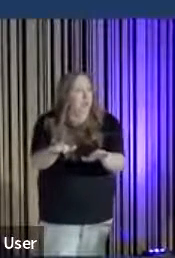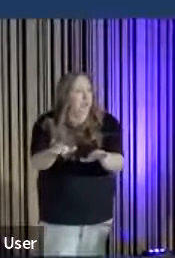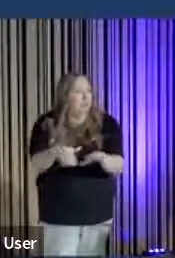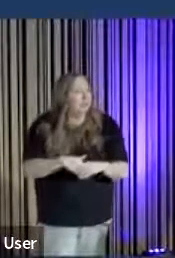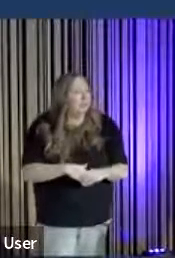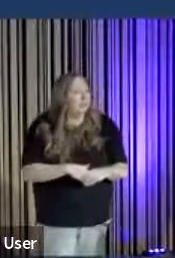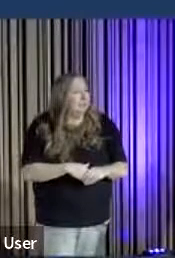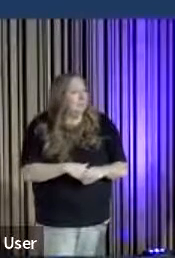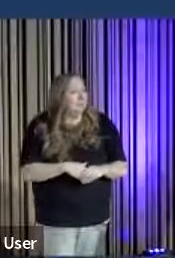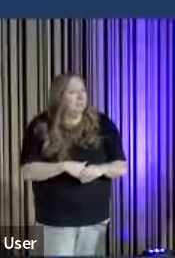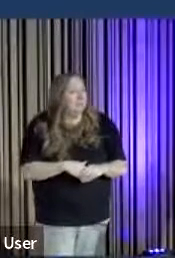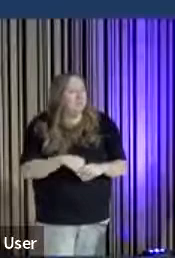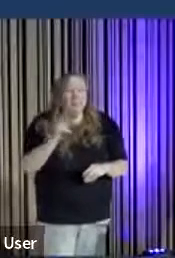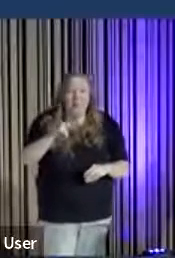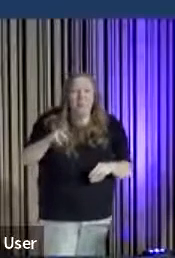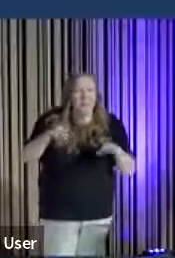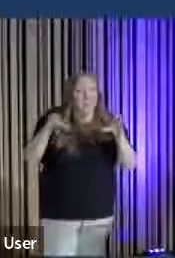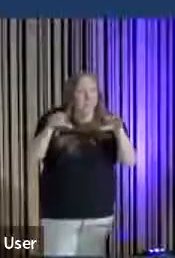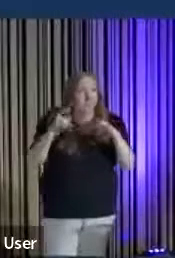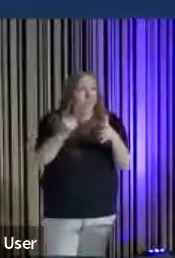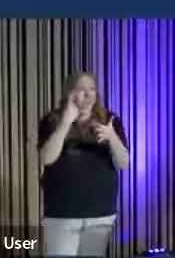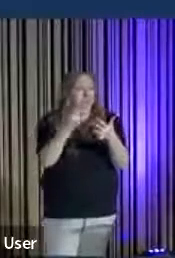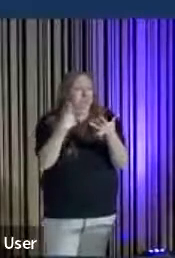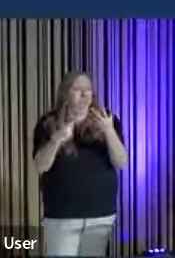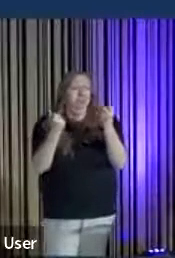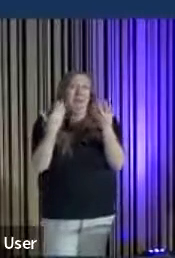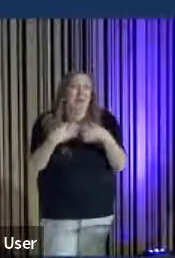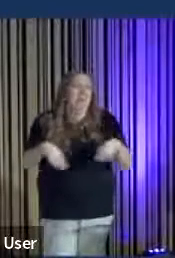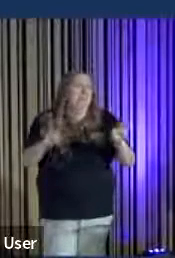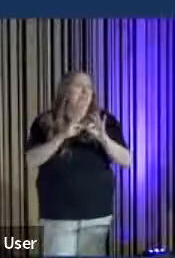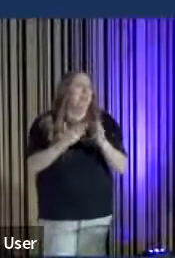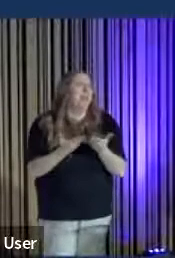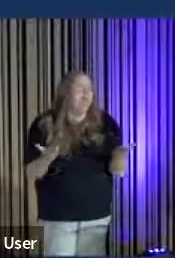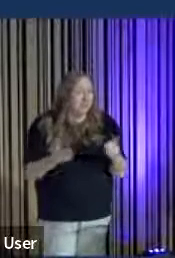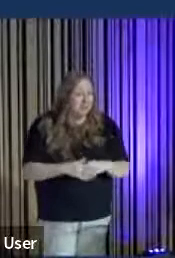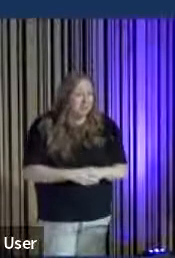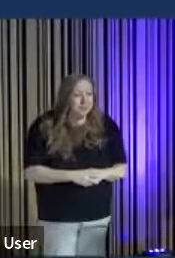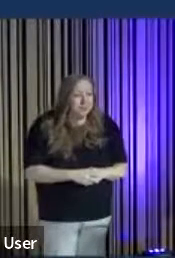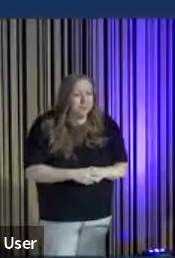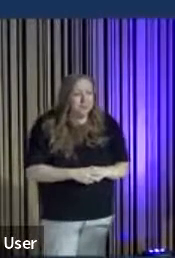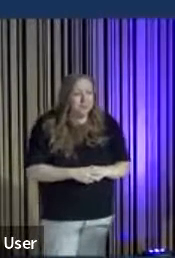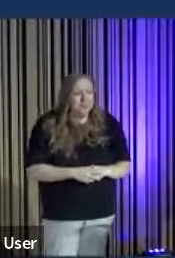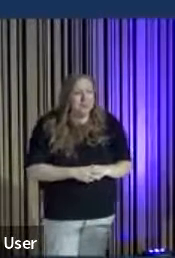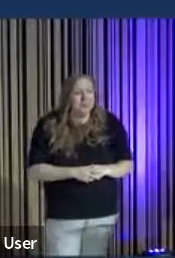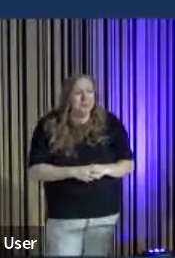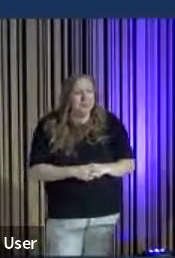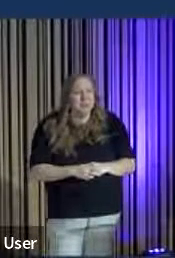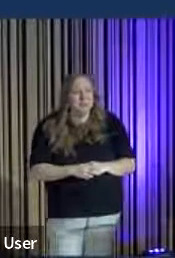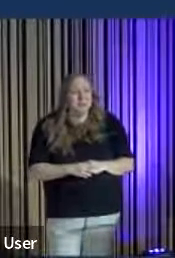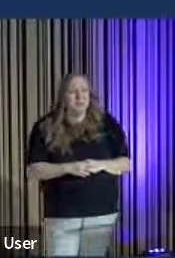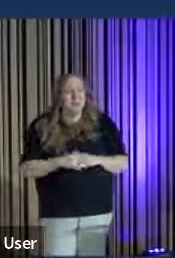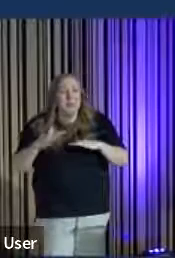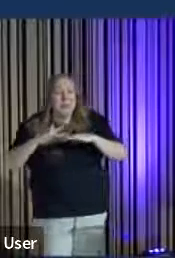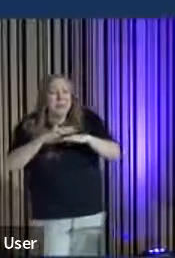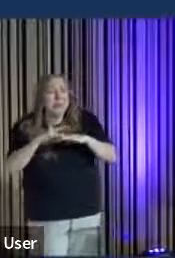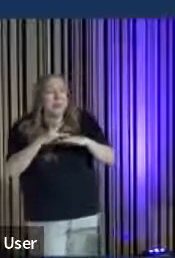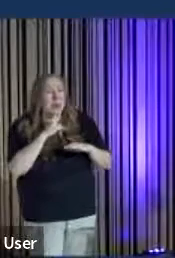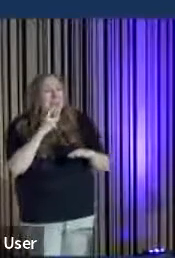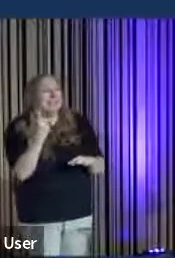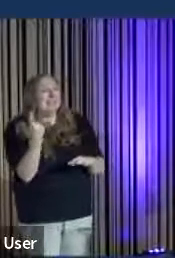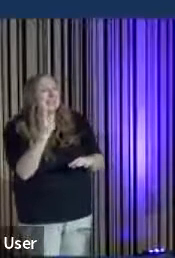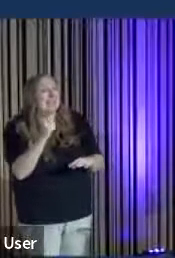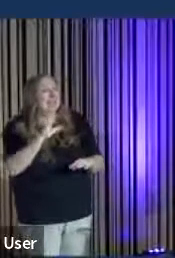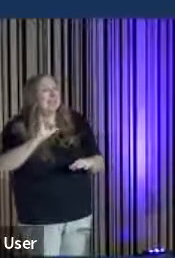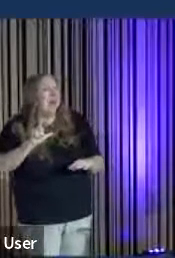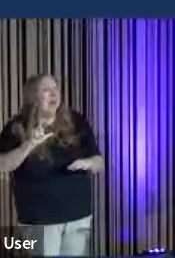do all kinds of important things for us. So these are very, very small organisms. They're single-celled by the most part.